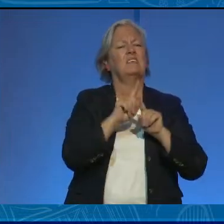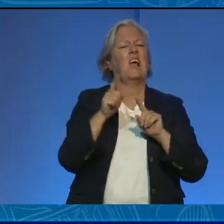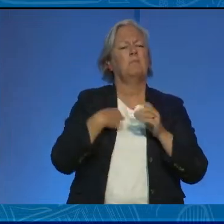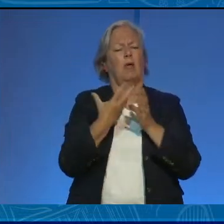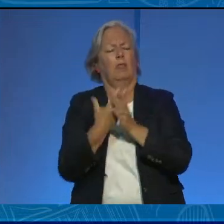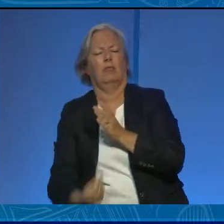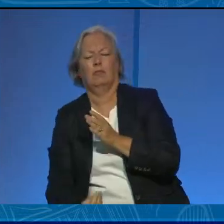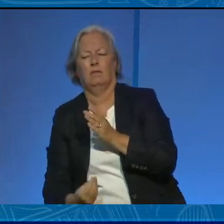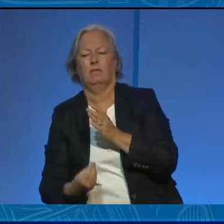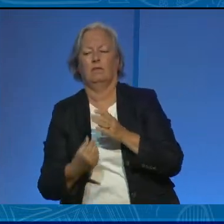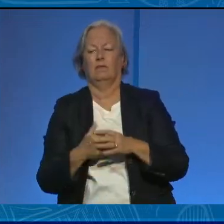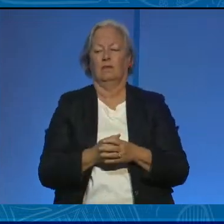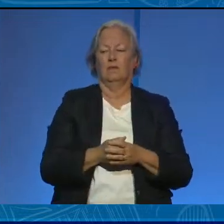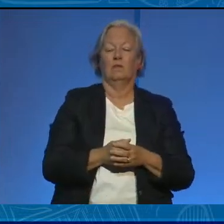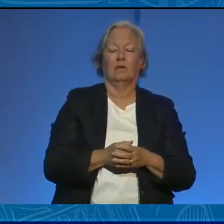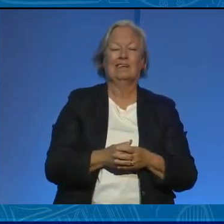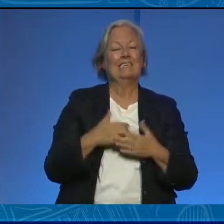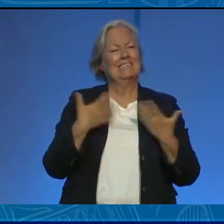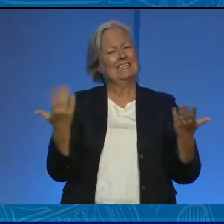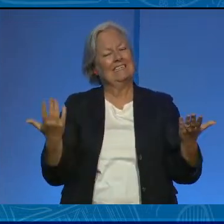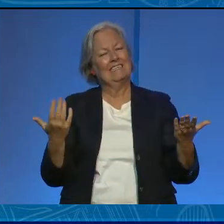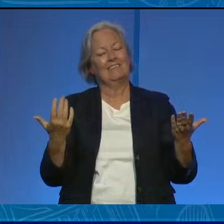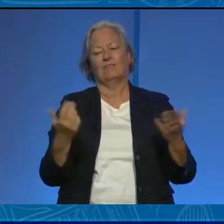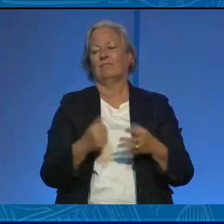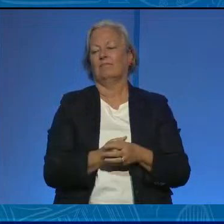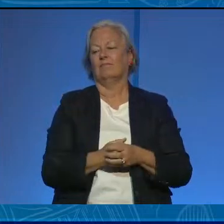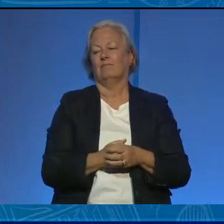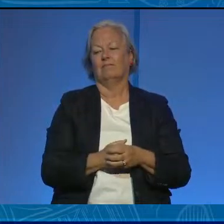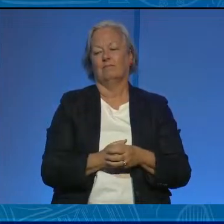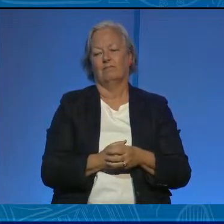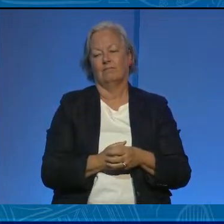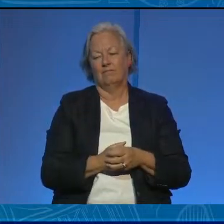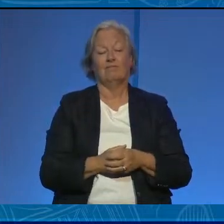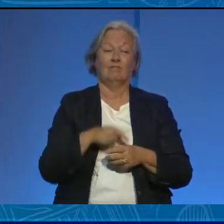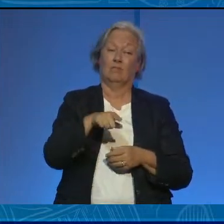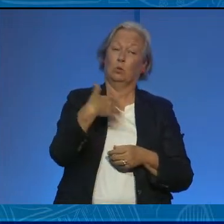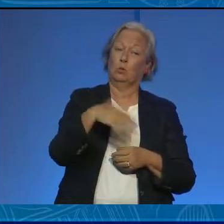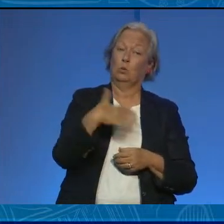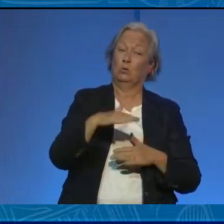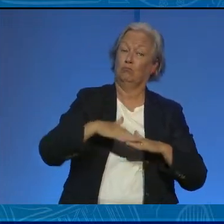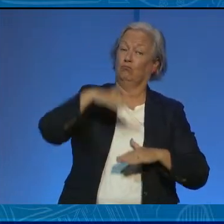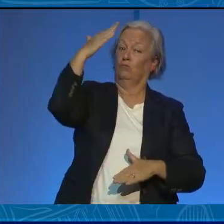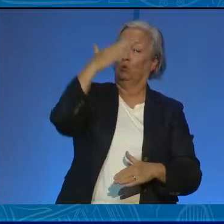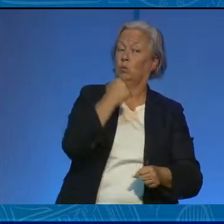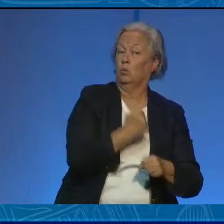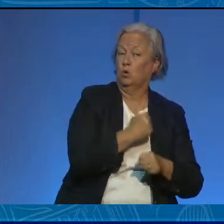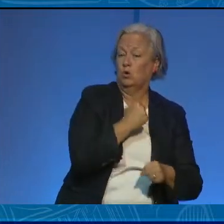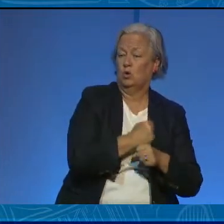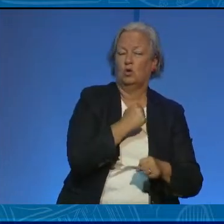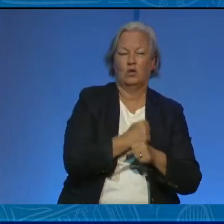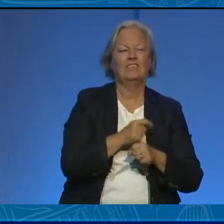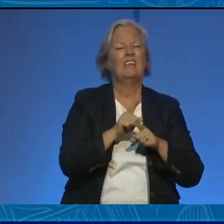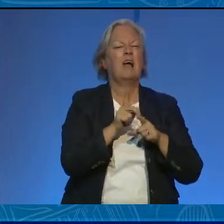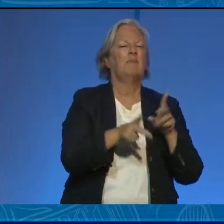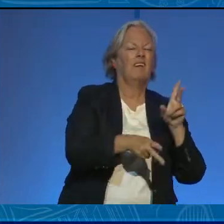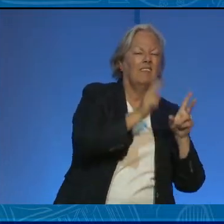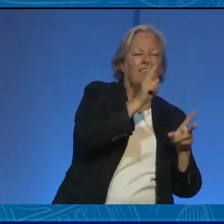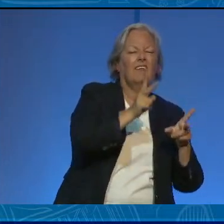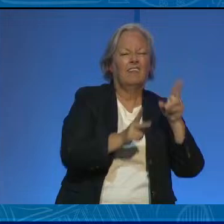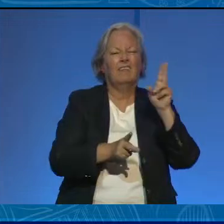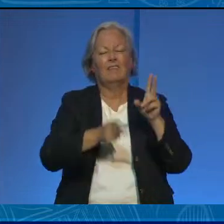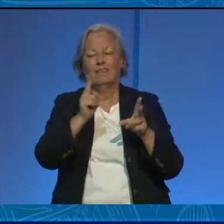see how much more we need. If we put a lot of hard work in doing that. For this kind of activity to